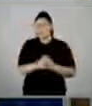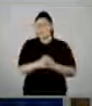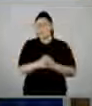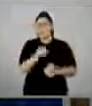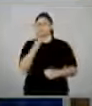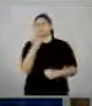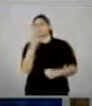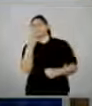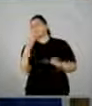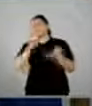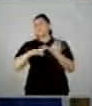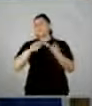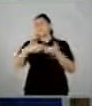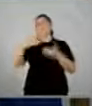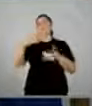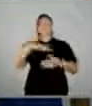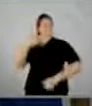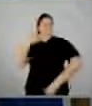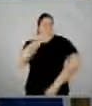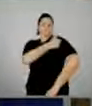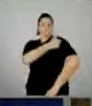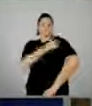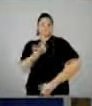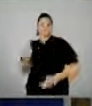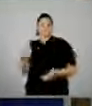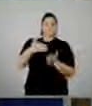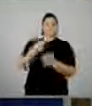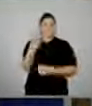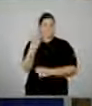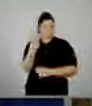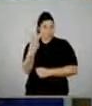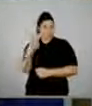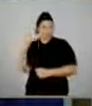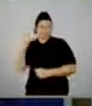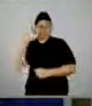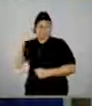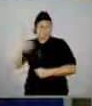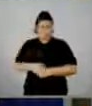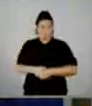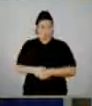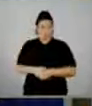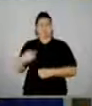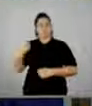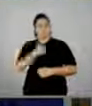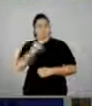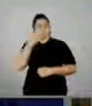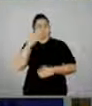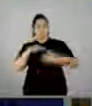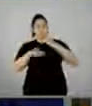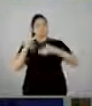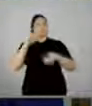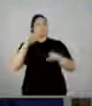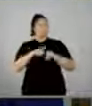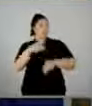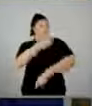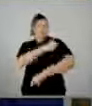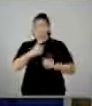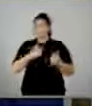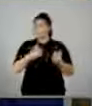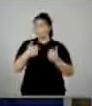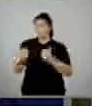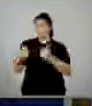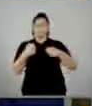that. Again, it's something that we're looking at fairly closely. The immune response seems to be pretty durable, but there's only one way that we'll know next year